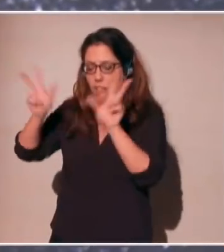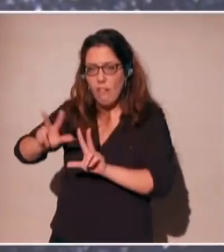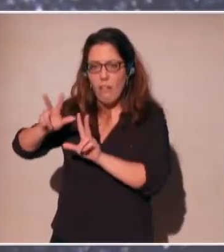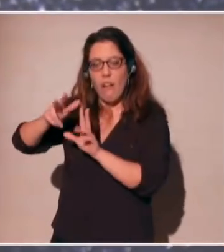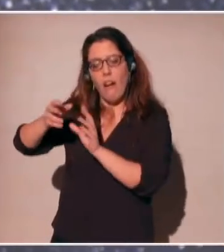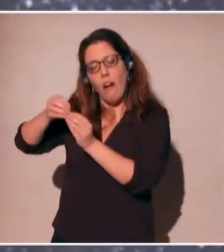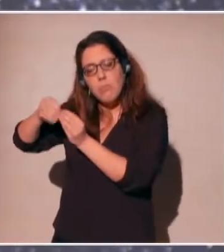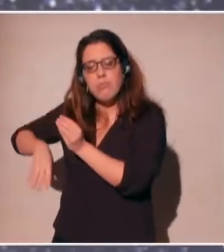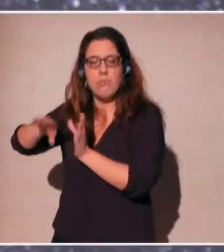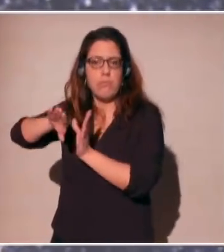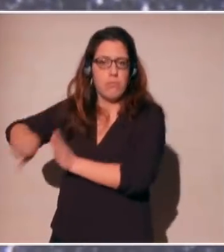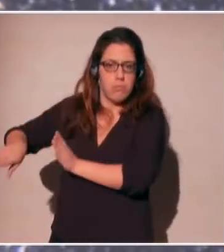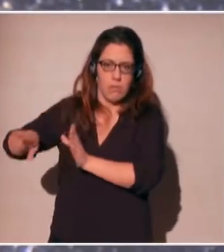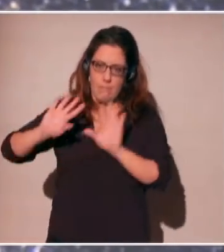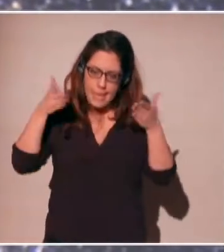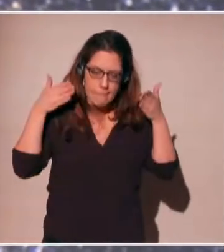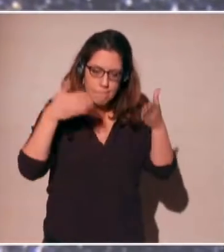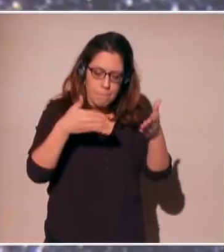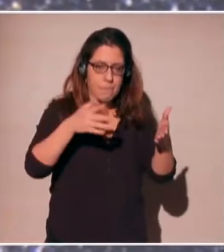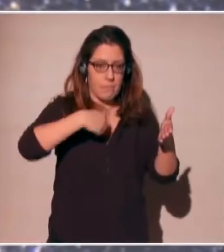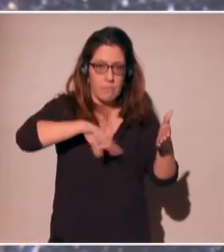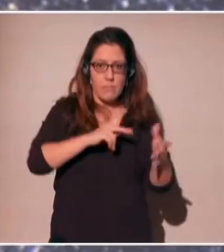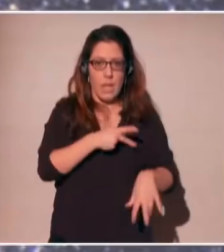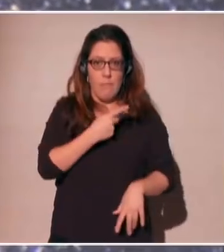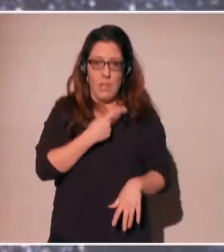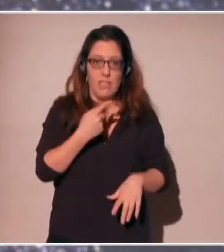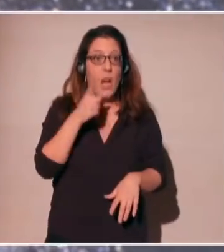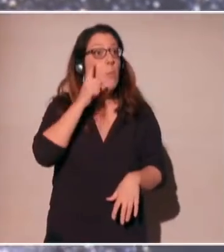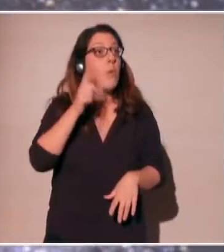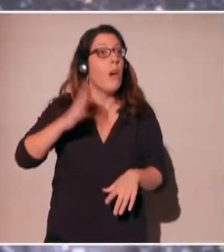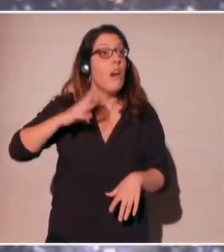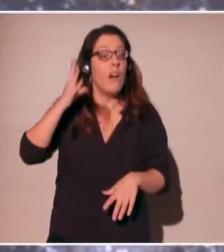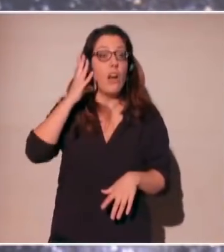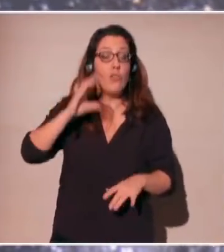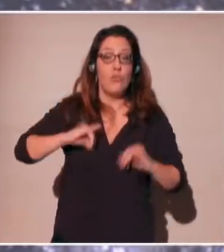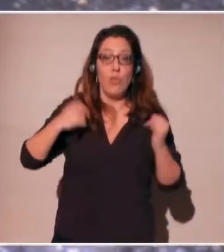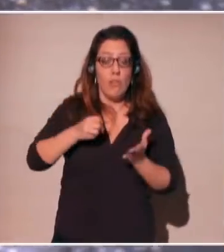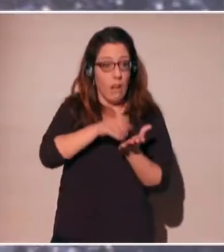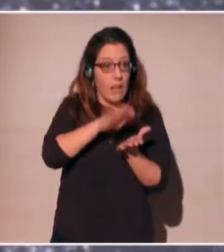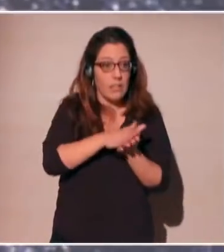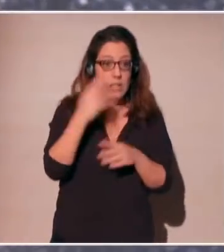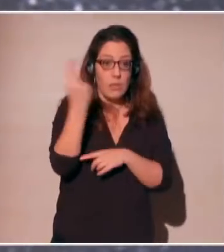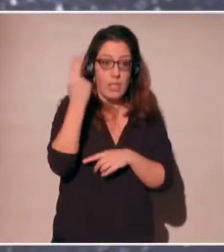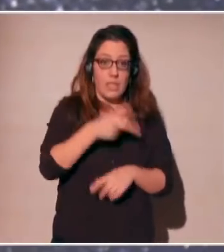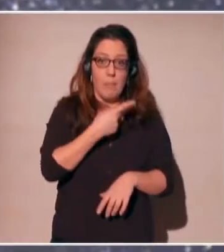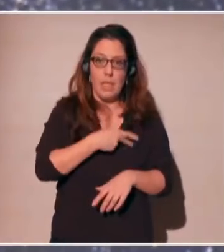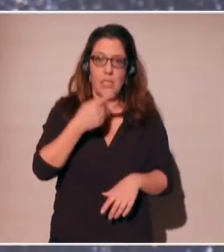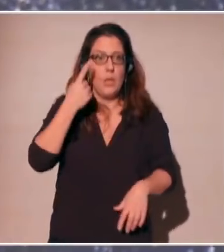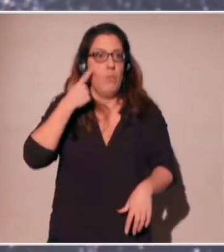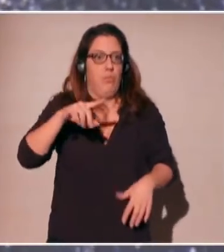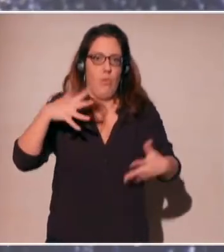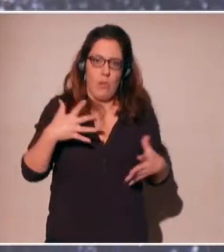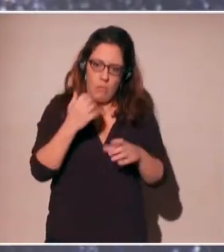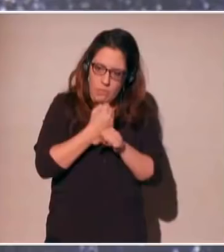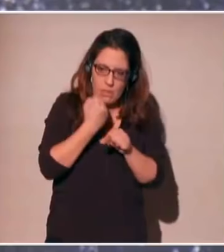the patient navigate through the complex recommendations of those various engines, choose what is best for them,